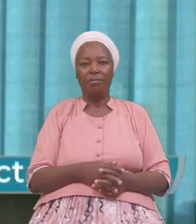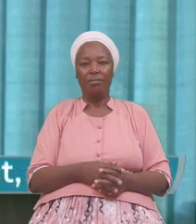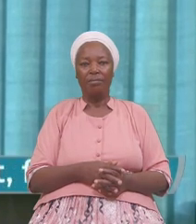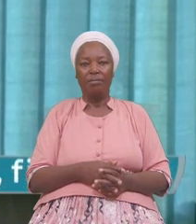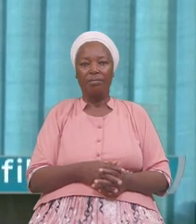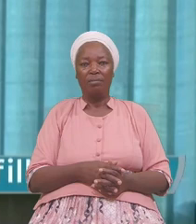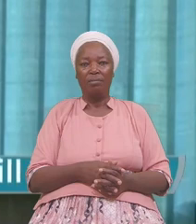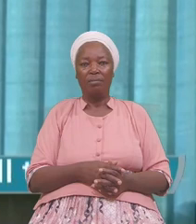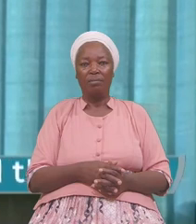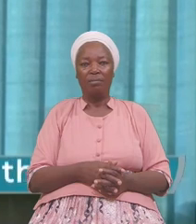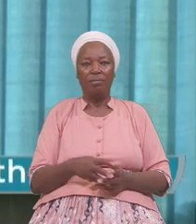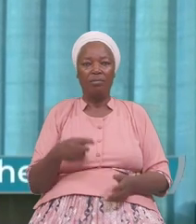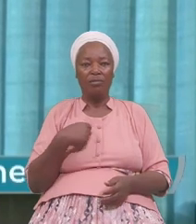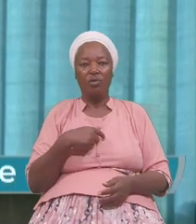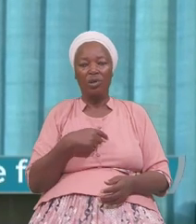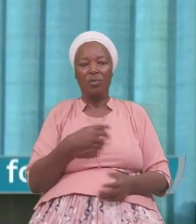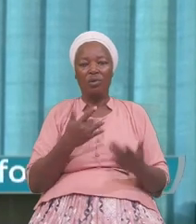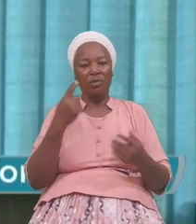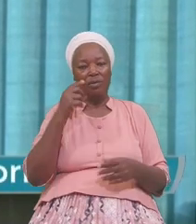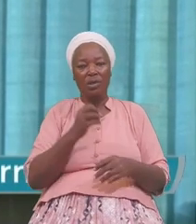Counselors, we are waiting for you.